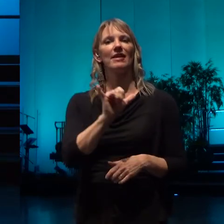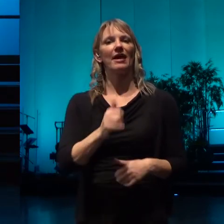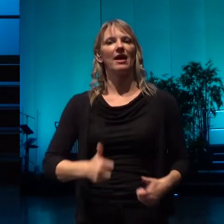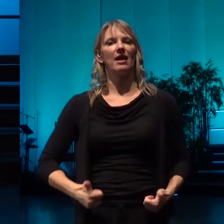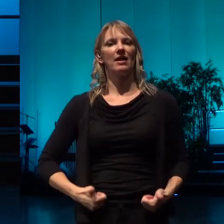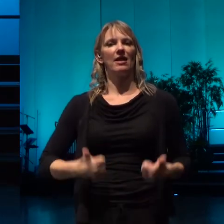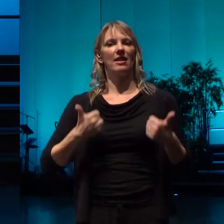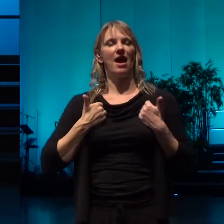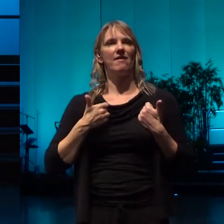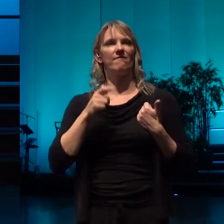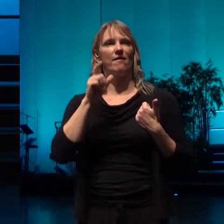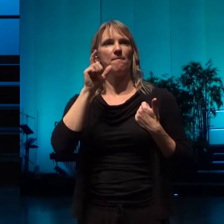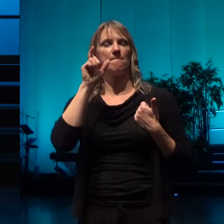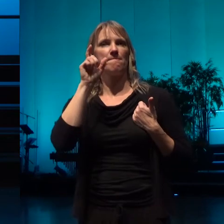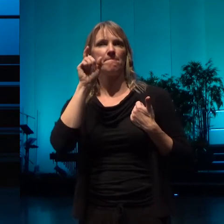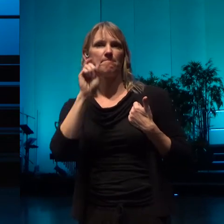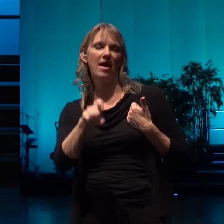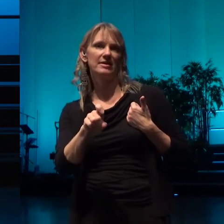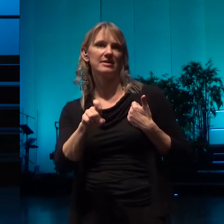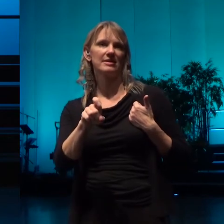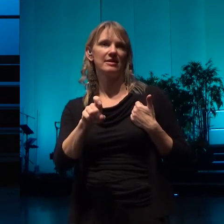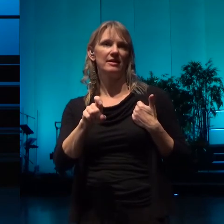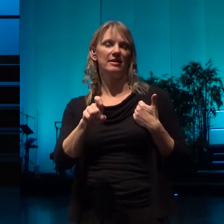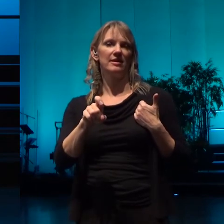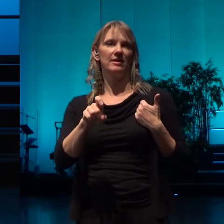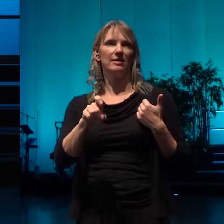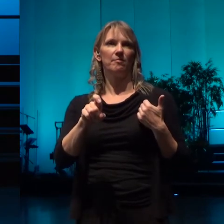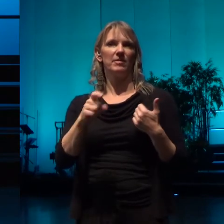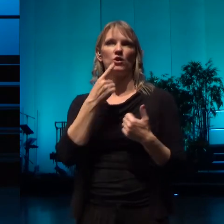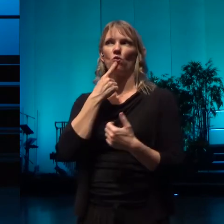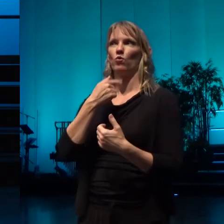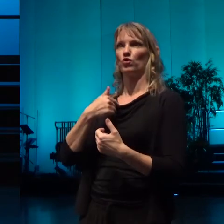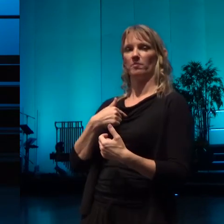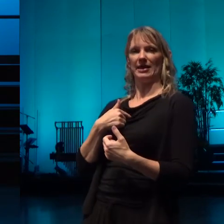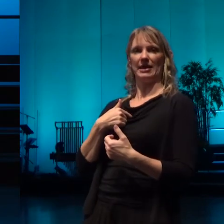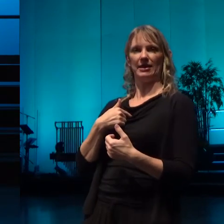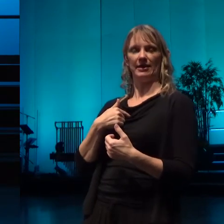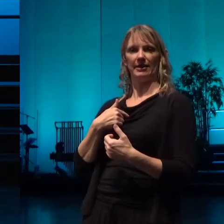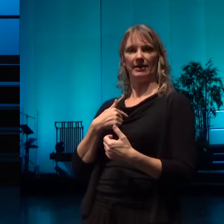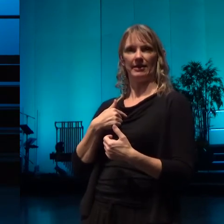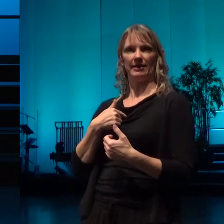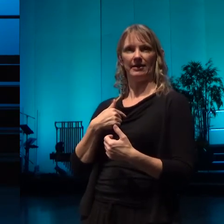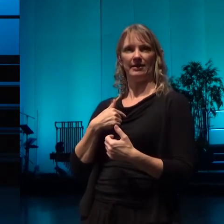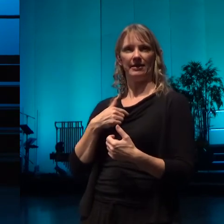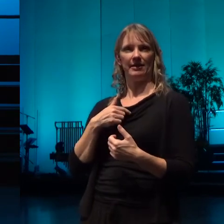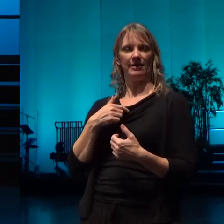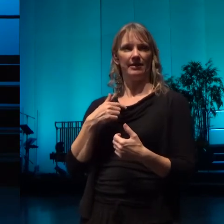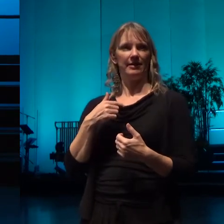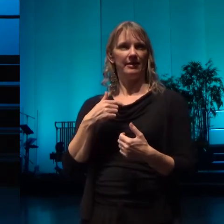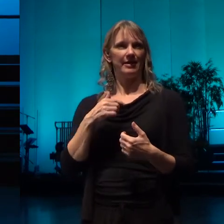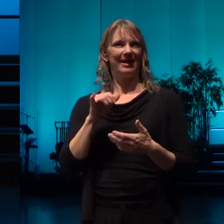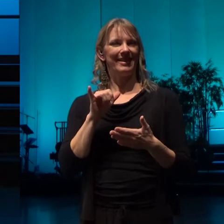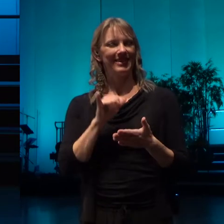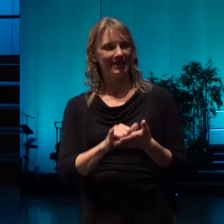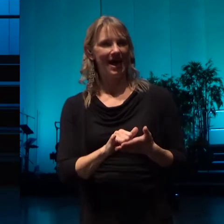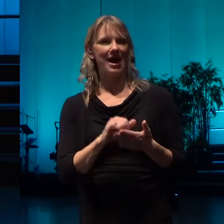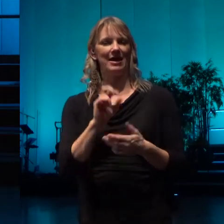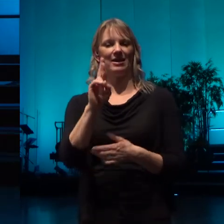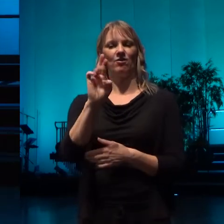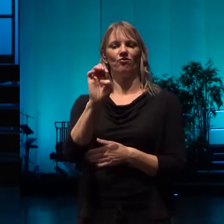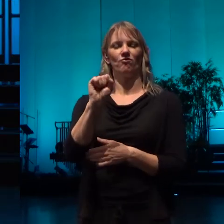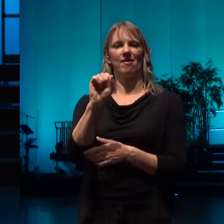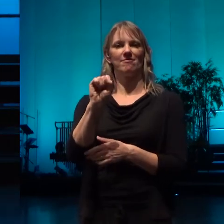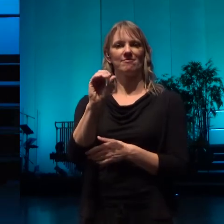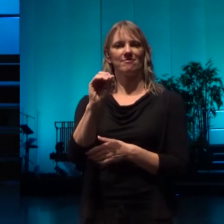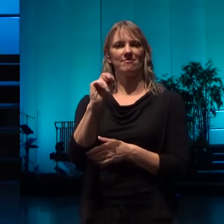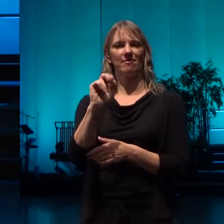out for me through someone's point of view than that it's my own. That is why resonance is so important, to